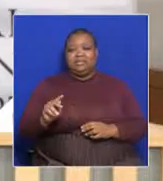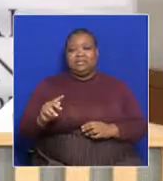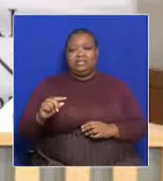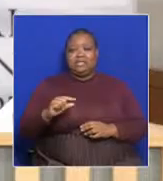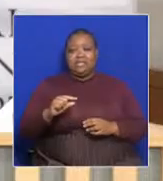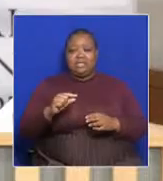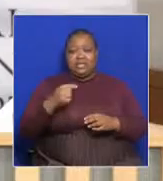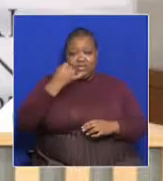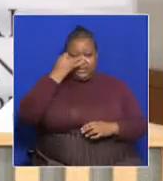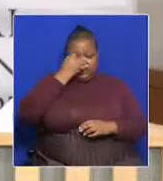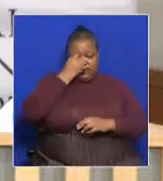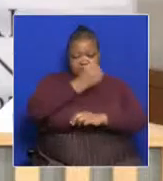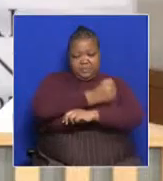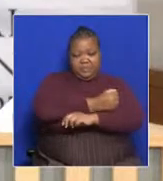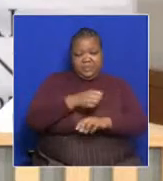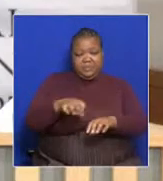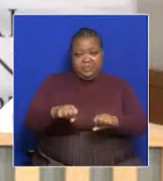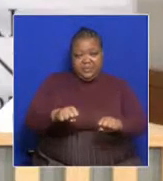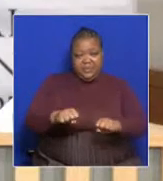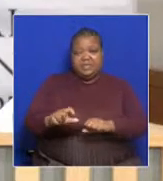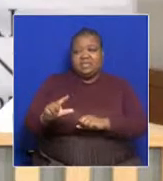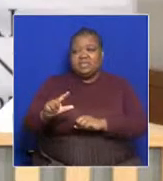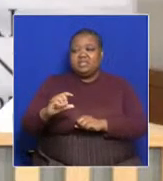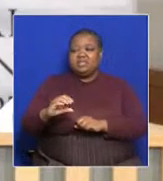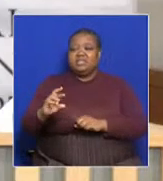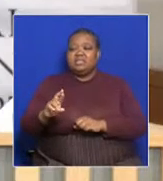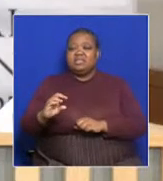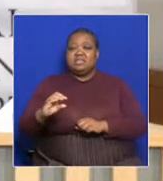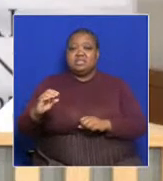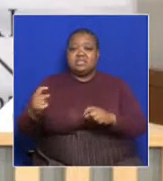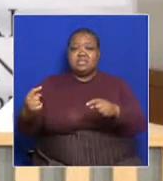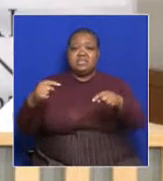attended to the scene Yes, and